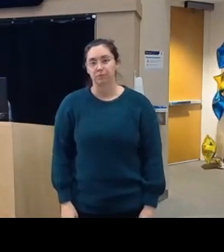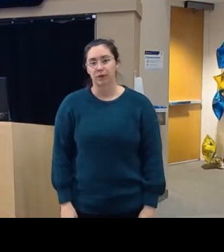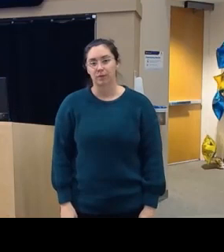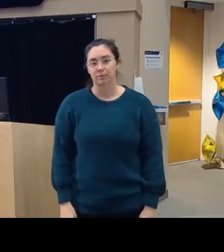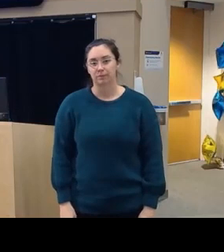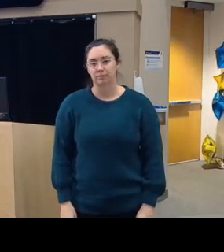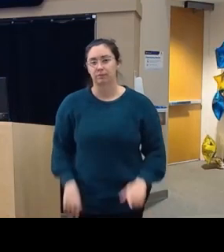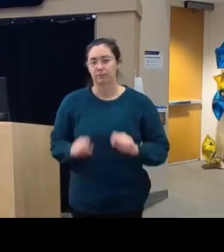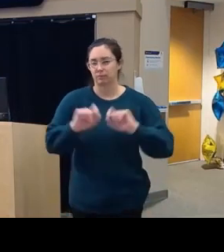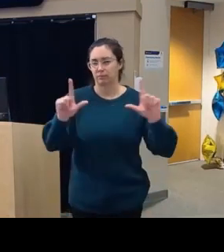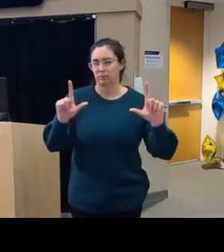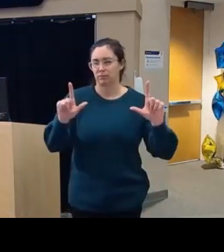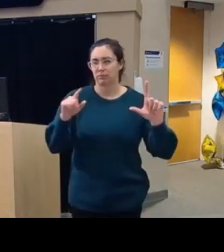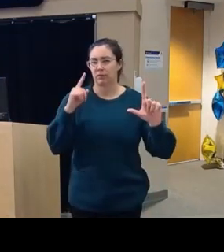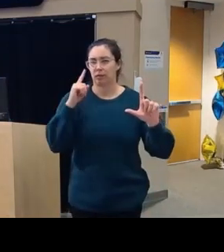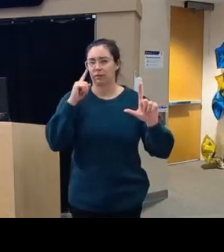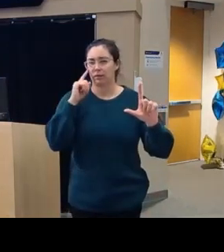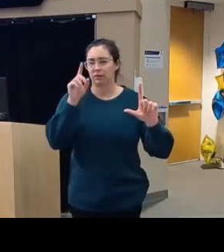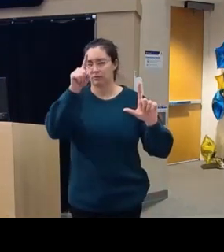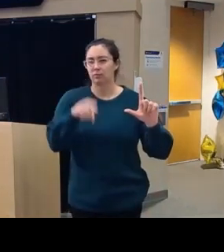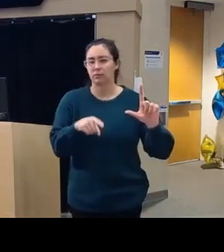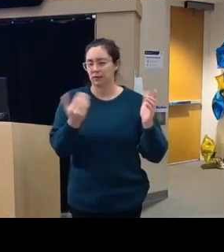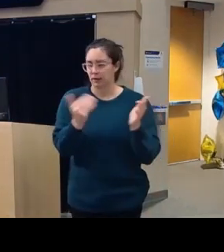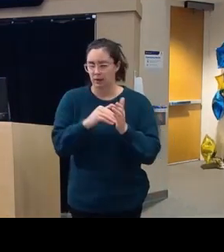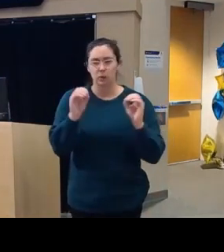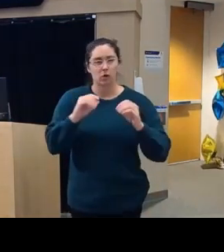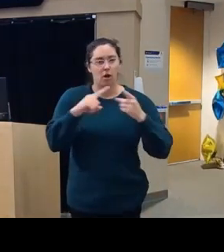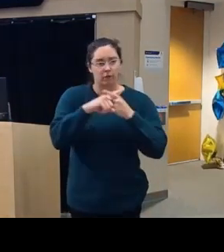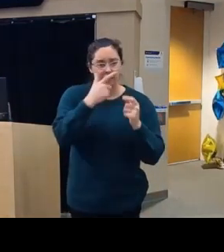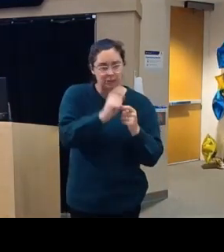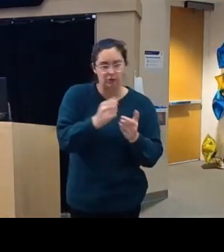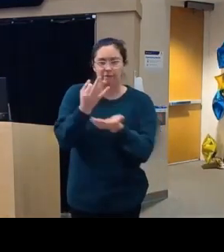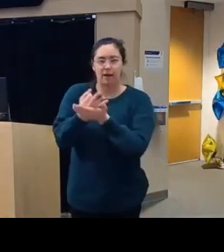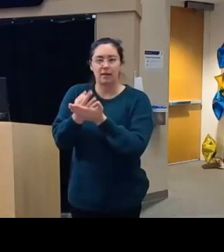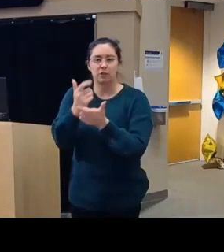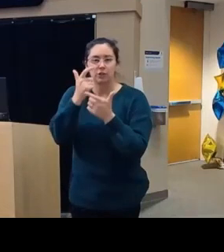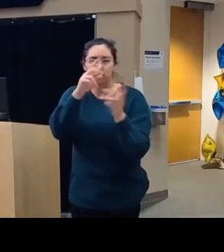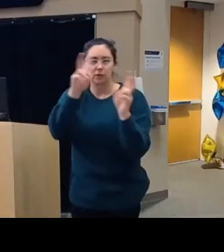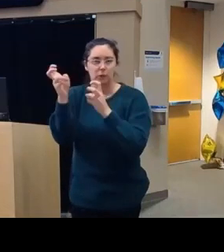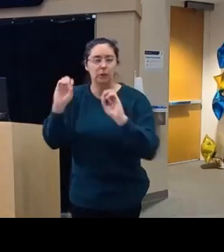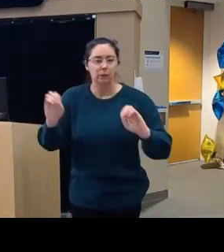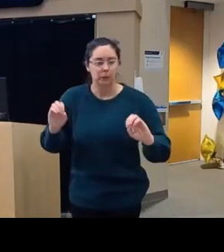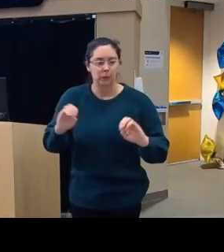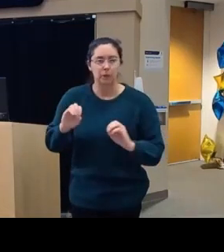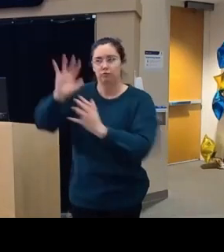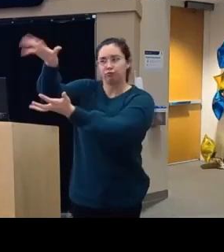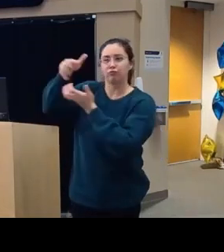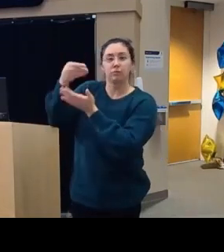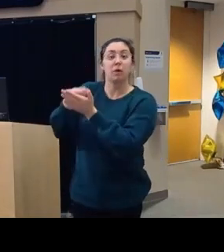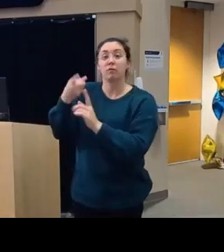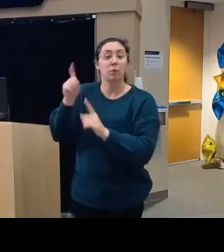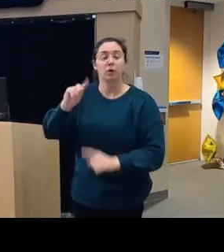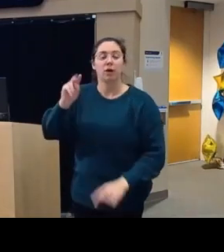Okay, I think this is showing I don't have conflicts of interest or financial relationships. I just have my funding from